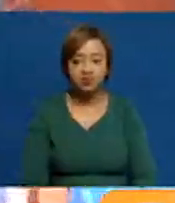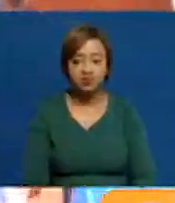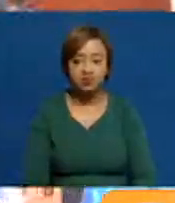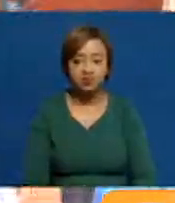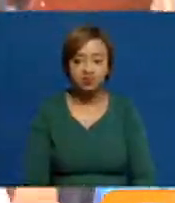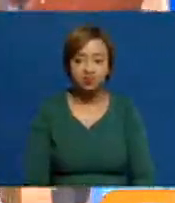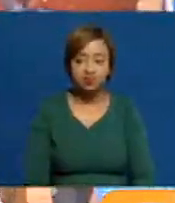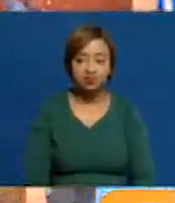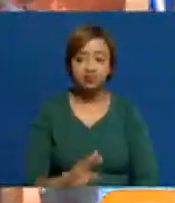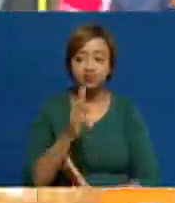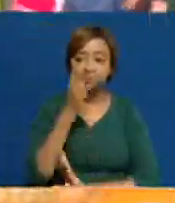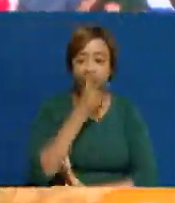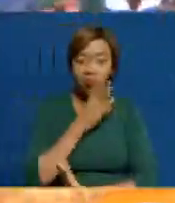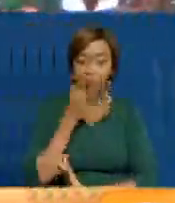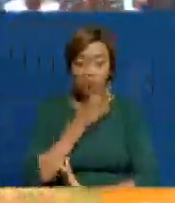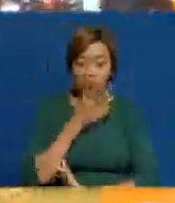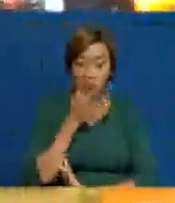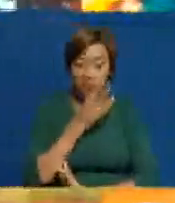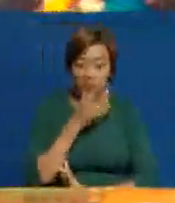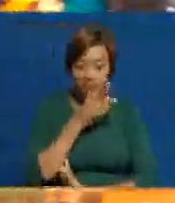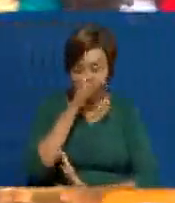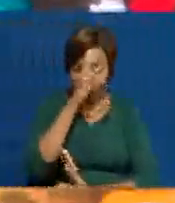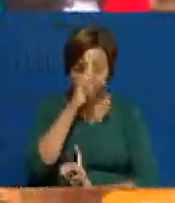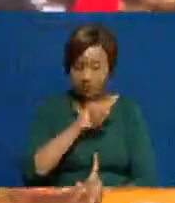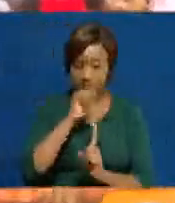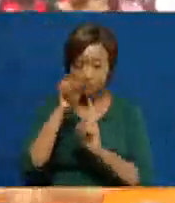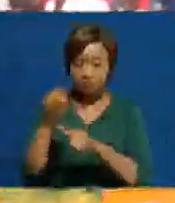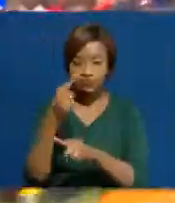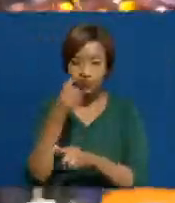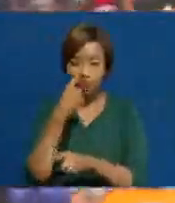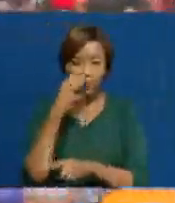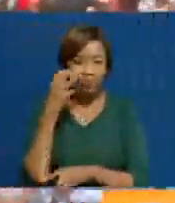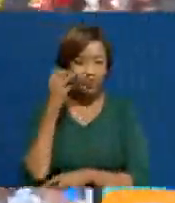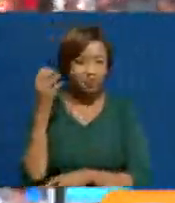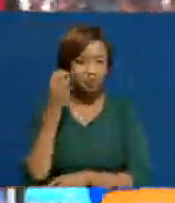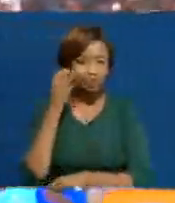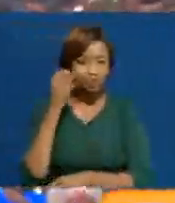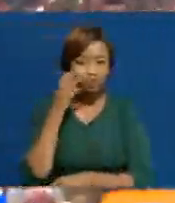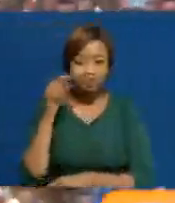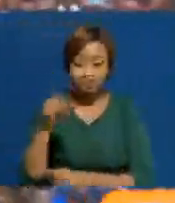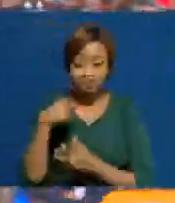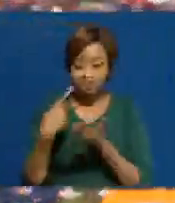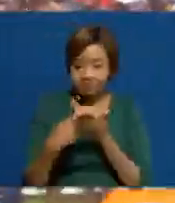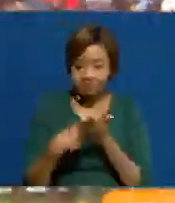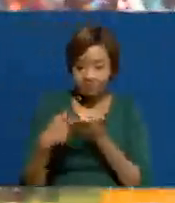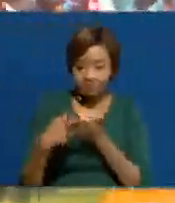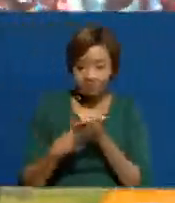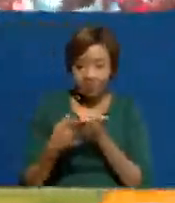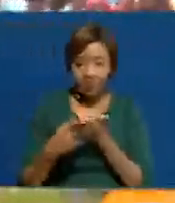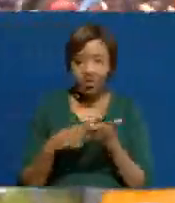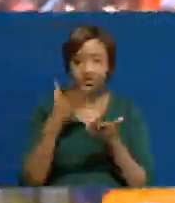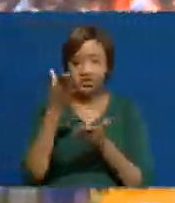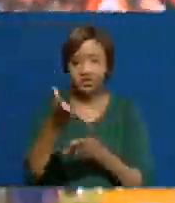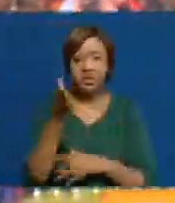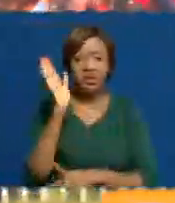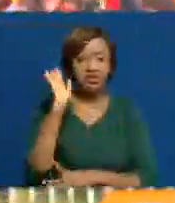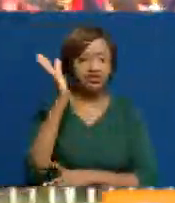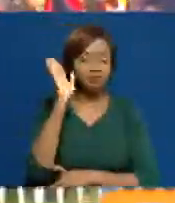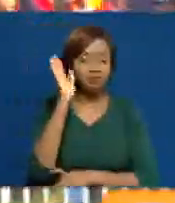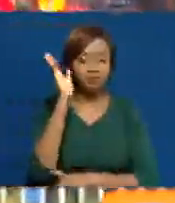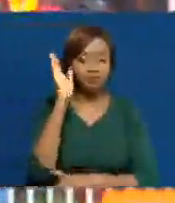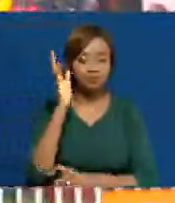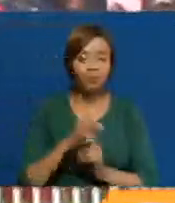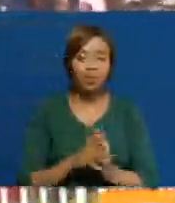Wednesday's police raid at the home of former Interior Cabinet Secretary Dr. Fred Matiang'i, shaping the conversation with its supporters in the larger Kisii